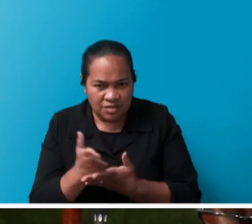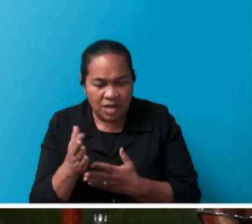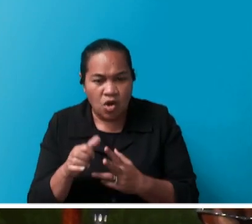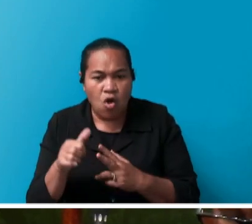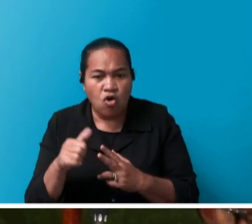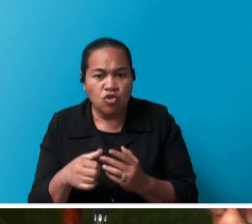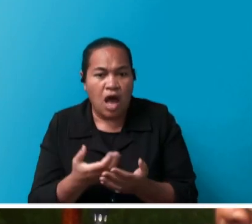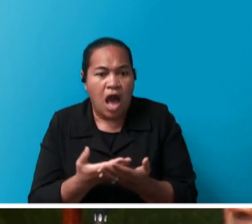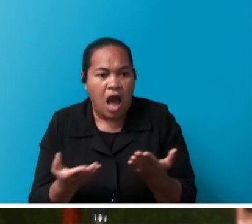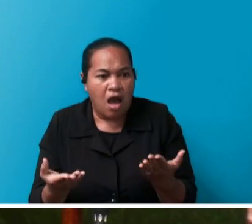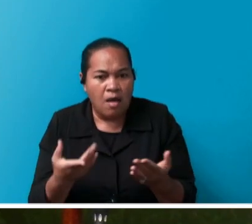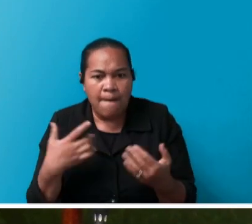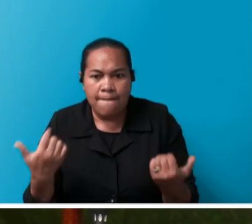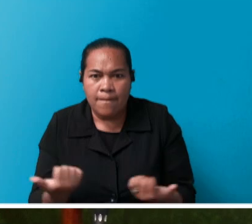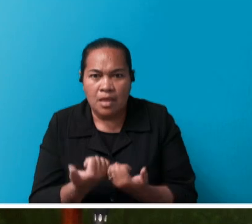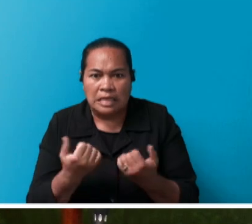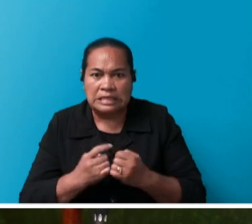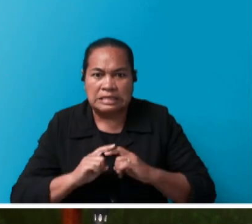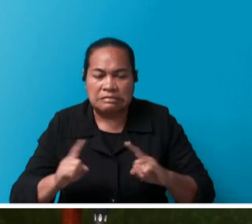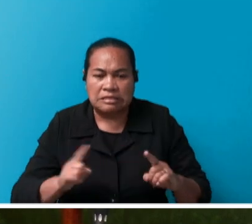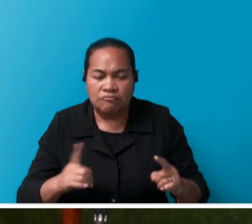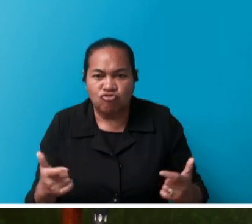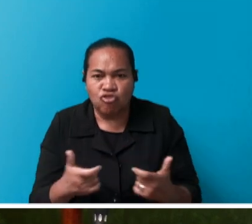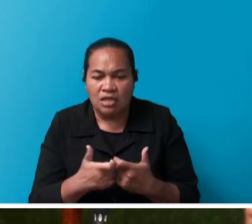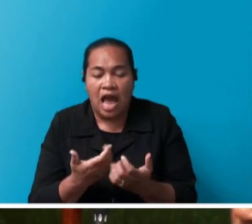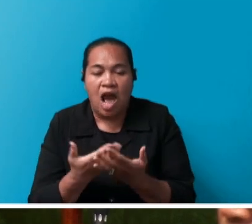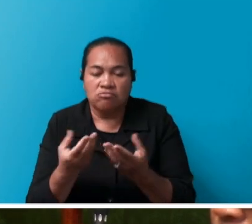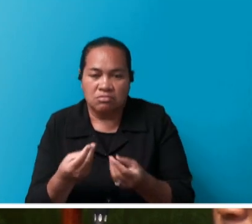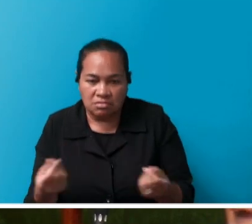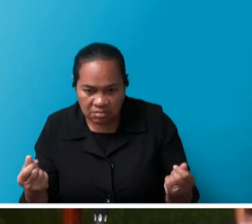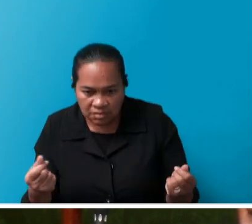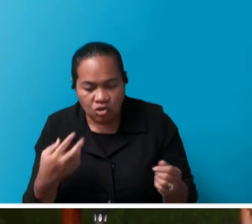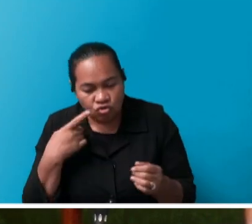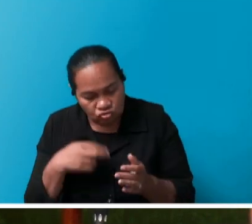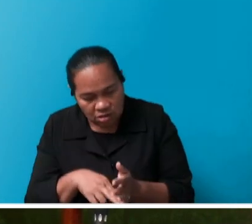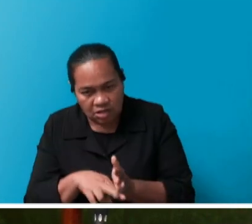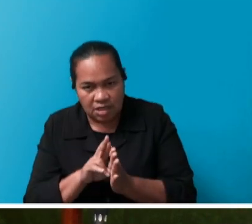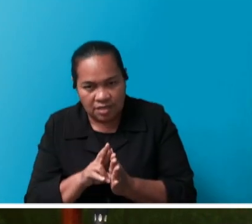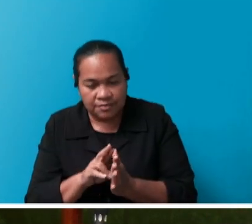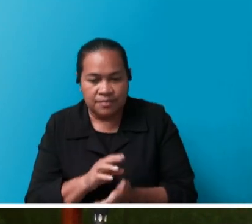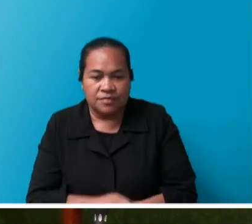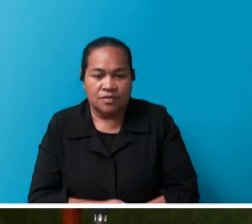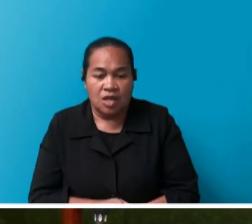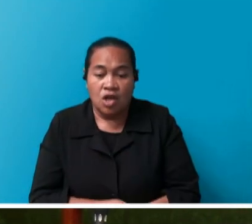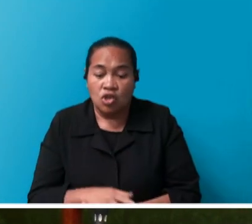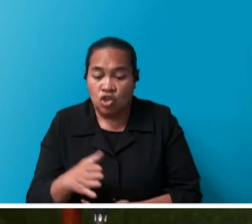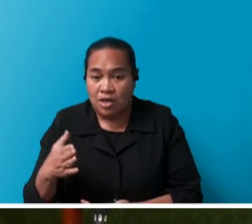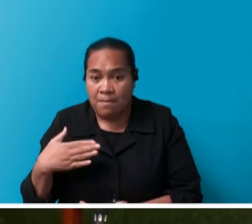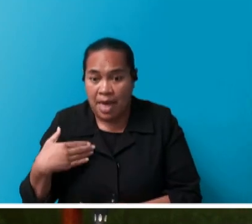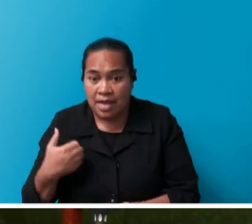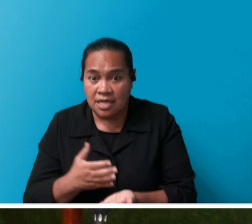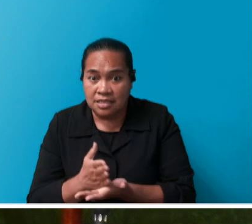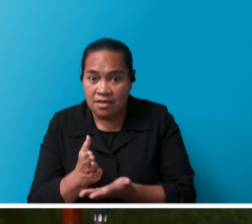public health challenges. In alignment with this vision, the Ministry of Health and the Medical Services